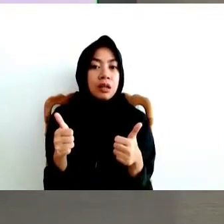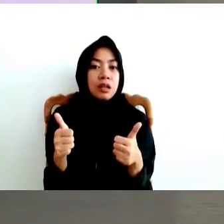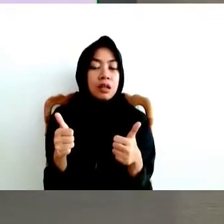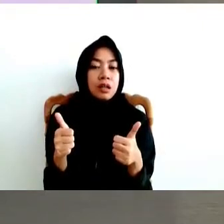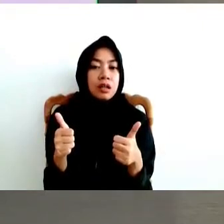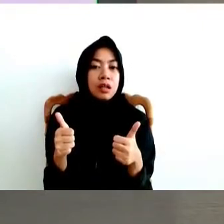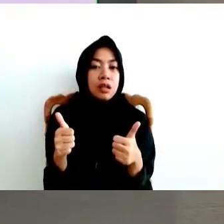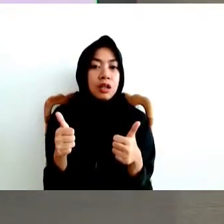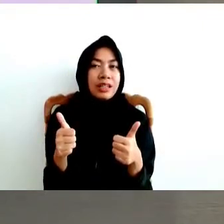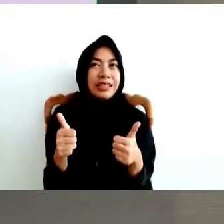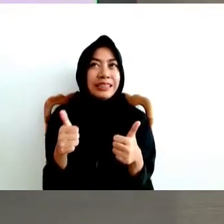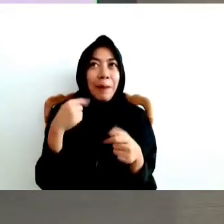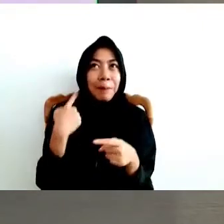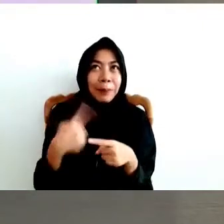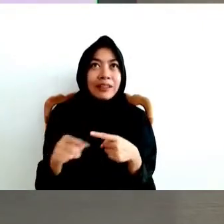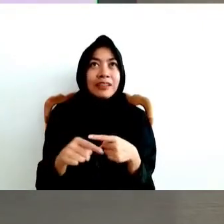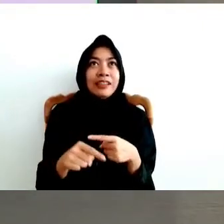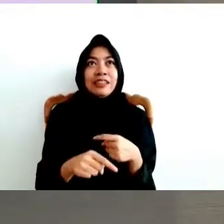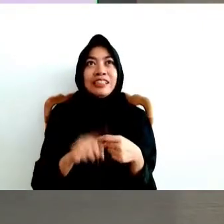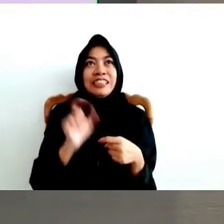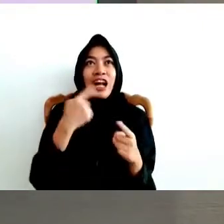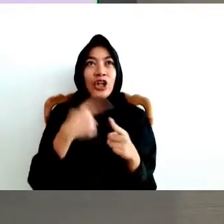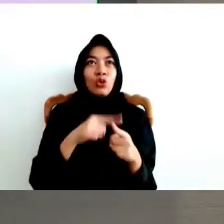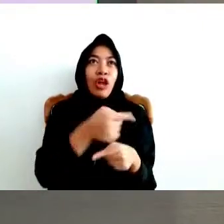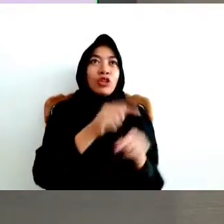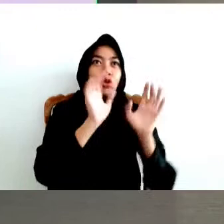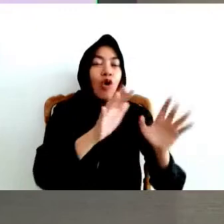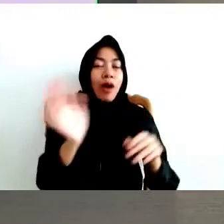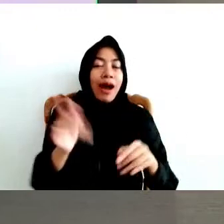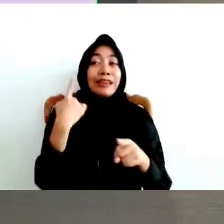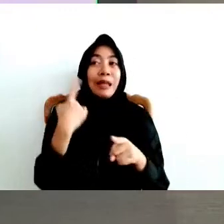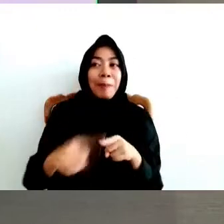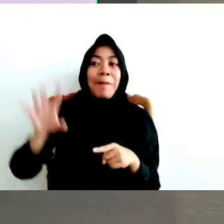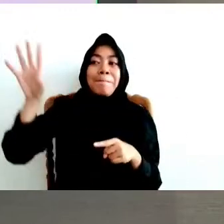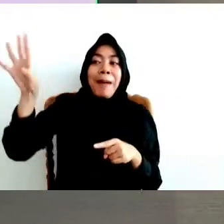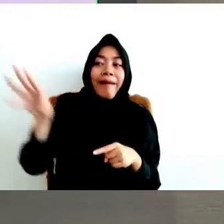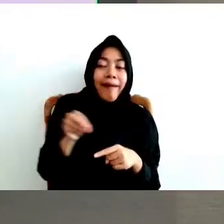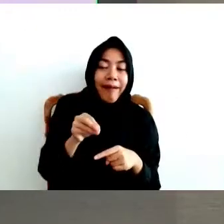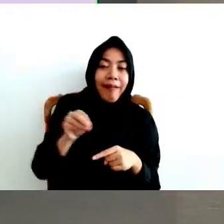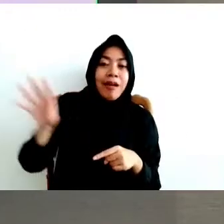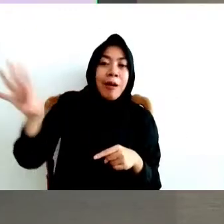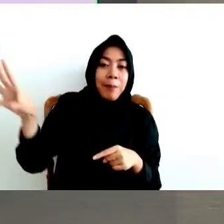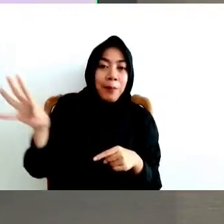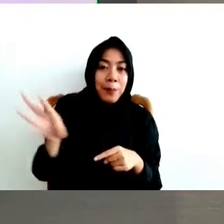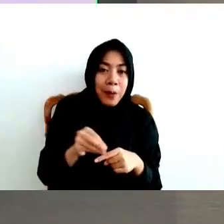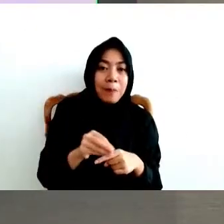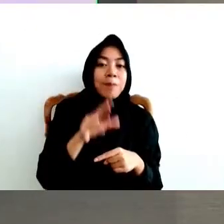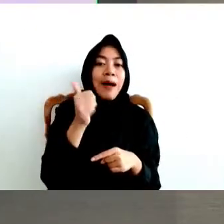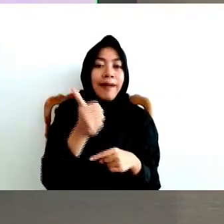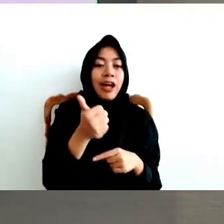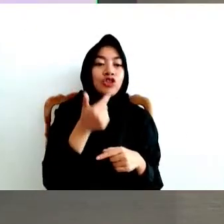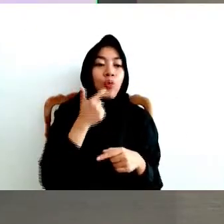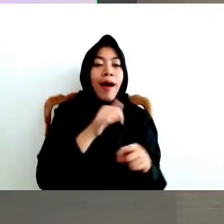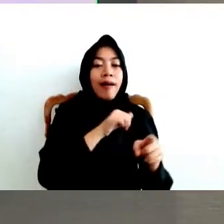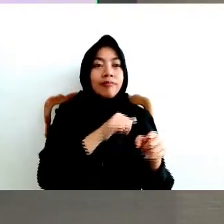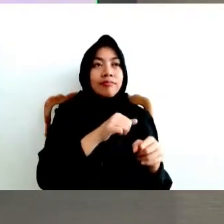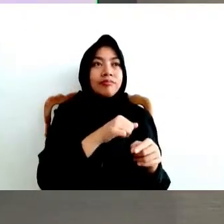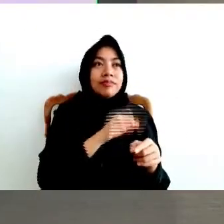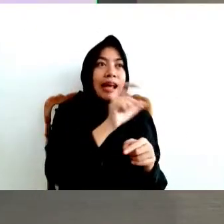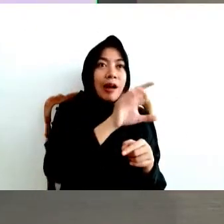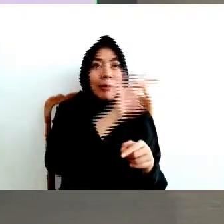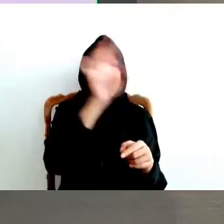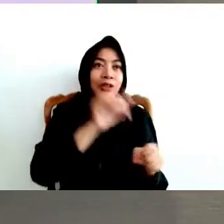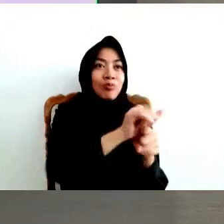perhaps the single measures of the poverty in Indonesia. We need more exercise.